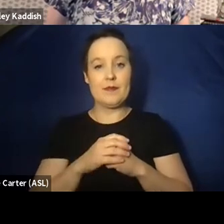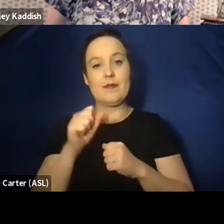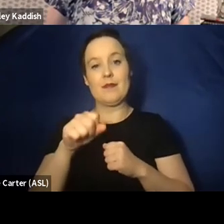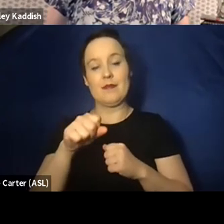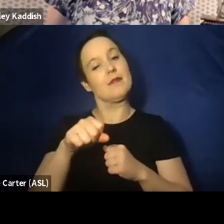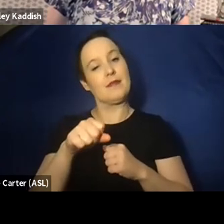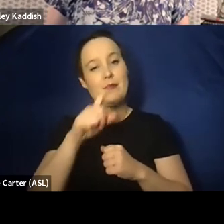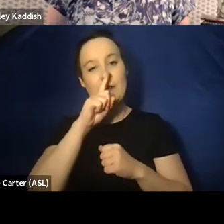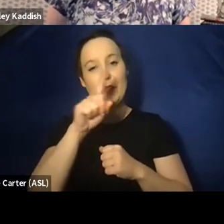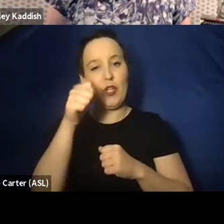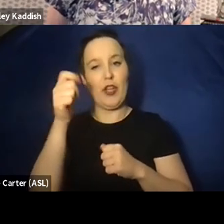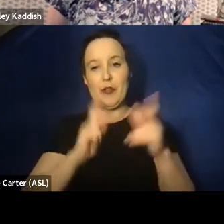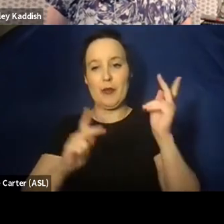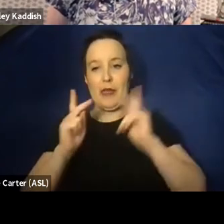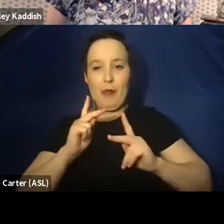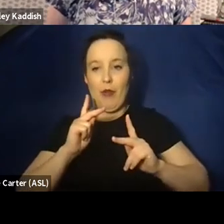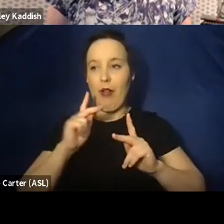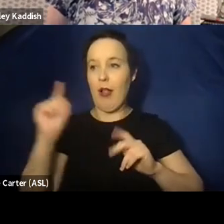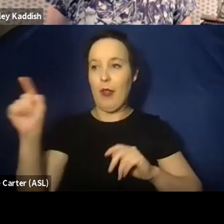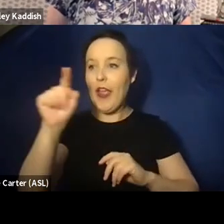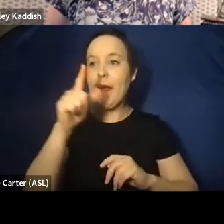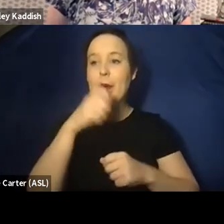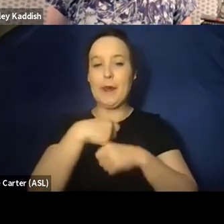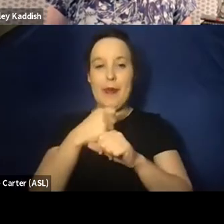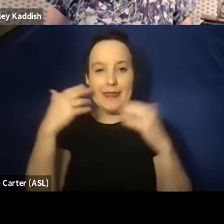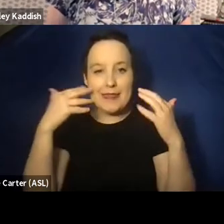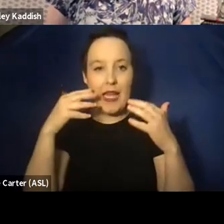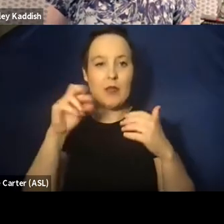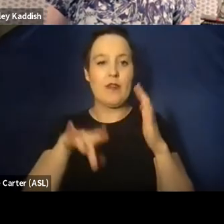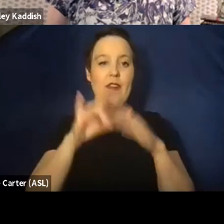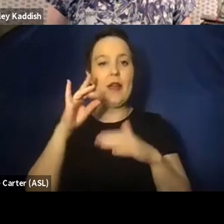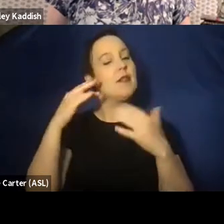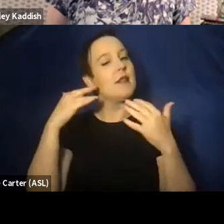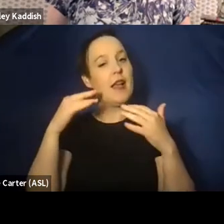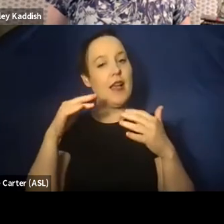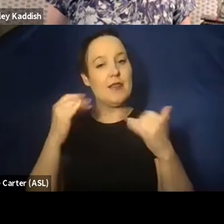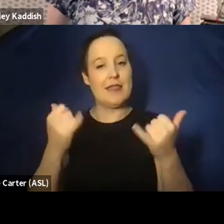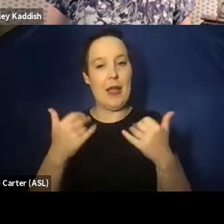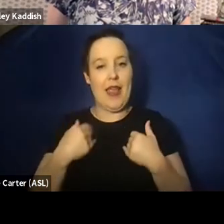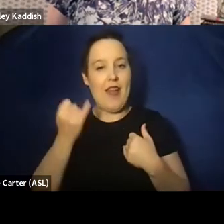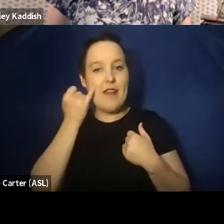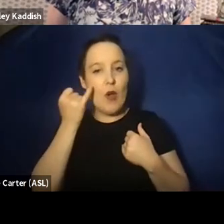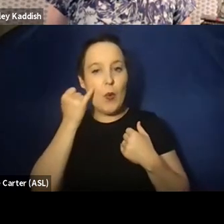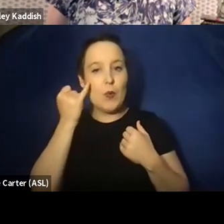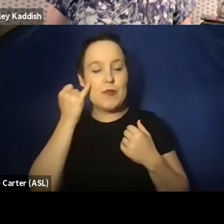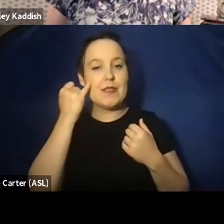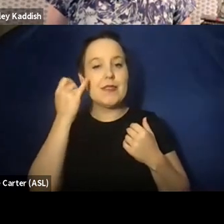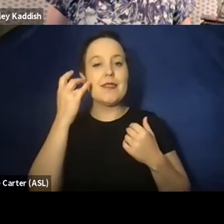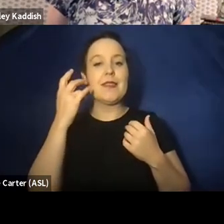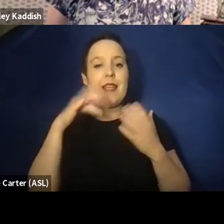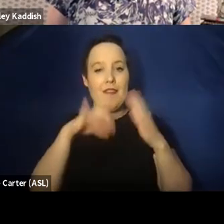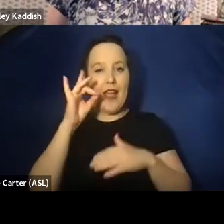So I'm sure there's other people out there who made sounds or found sounds, or now that we have iPhones too, I record